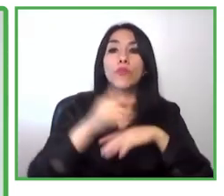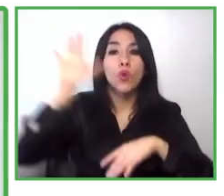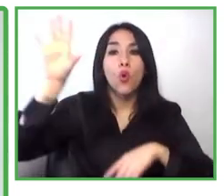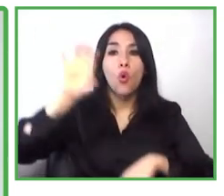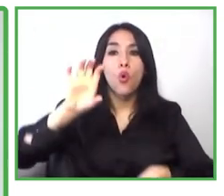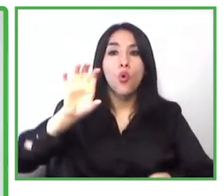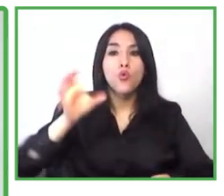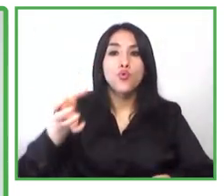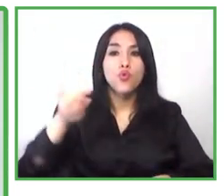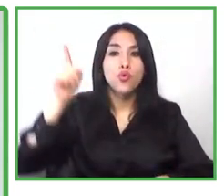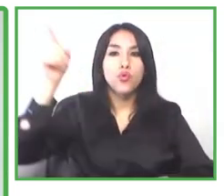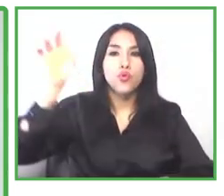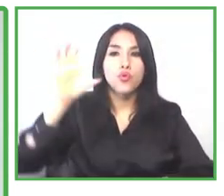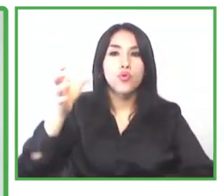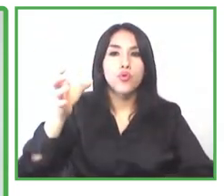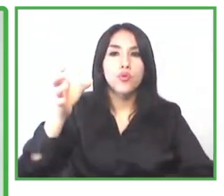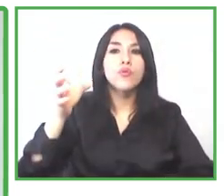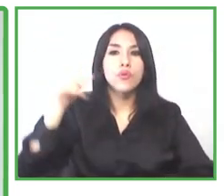on